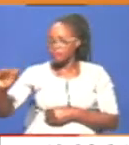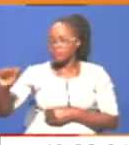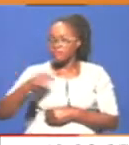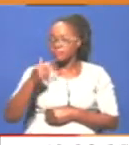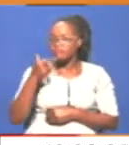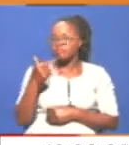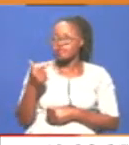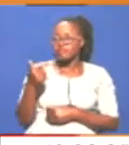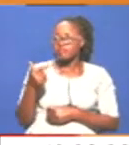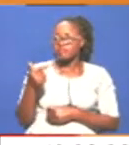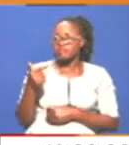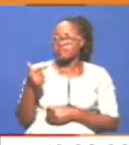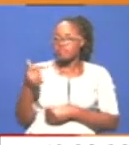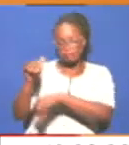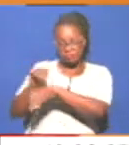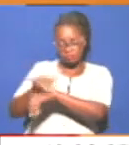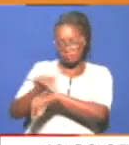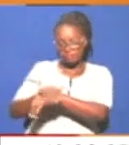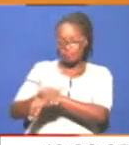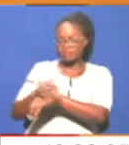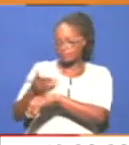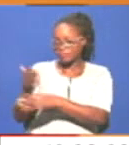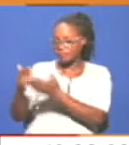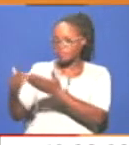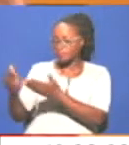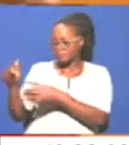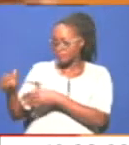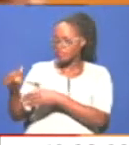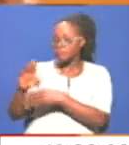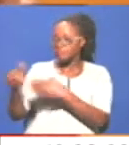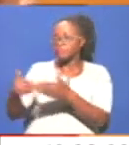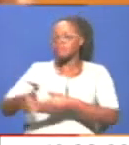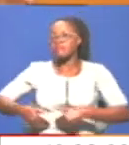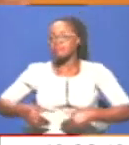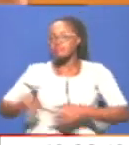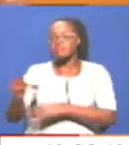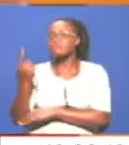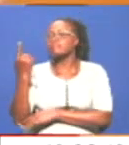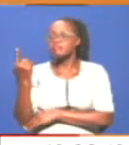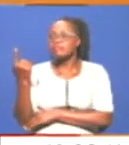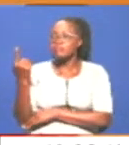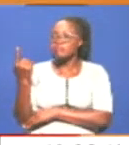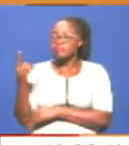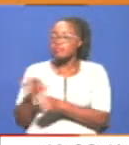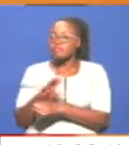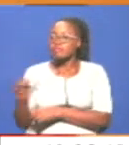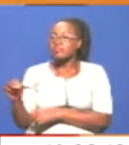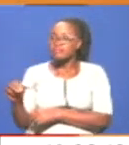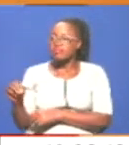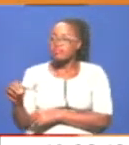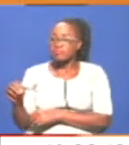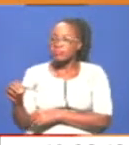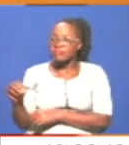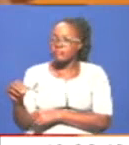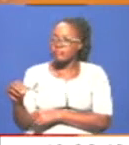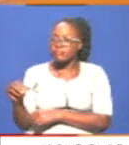the good aspect of this is that we all the youth events, most of the youth events apart from the zone ones,